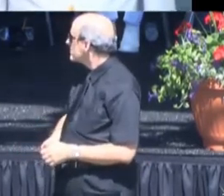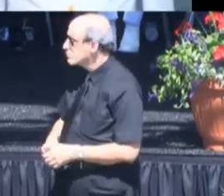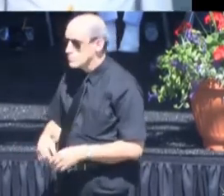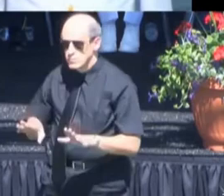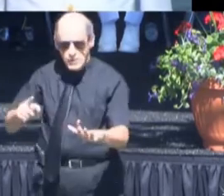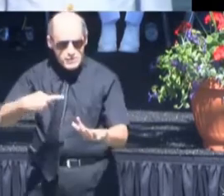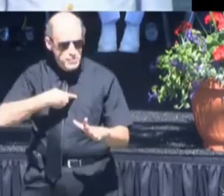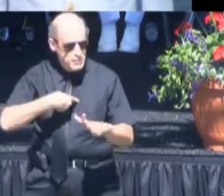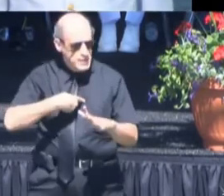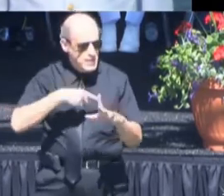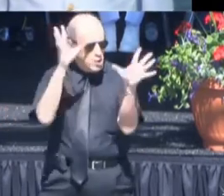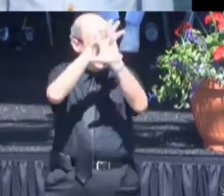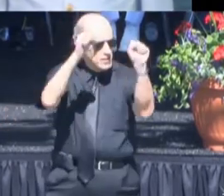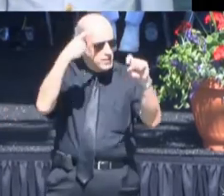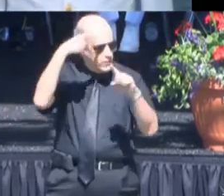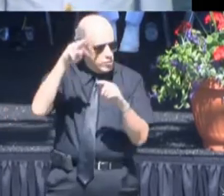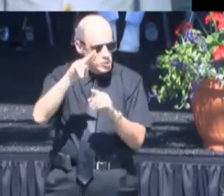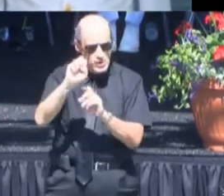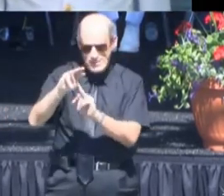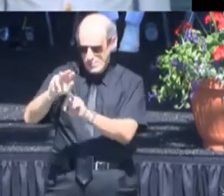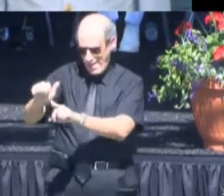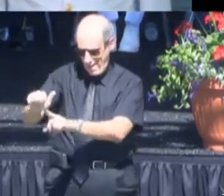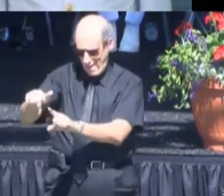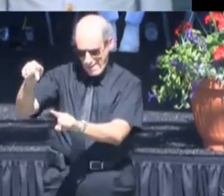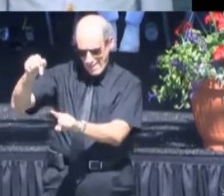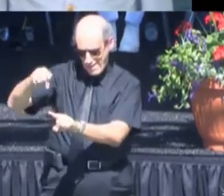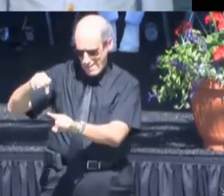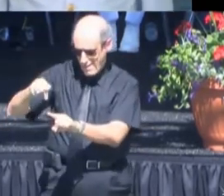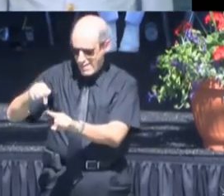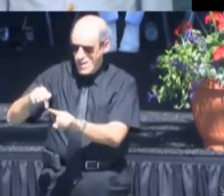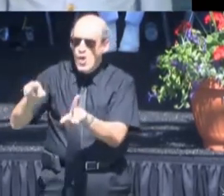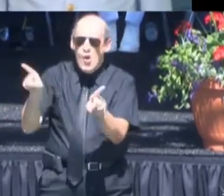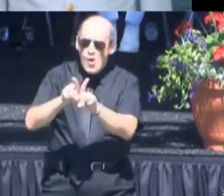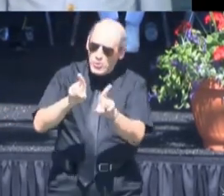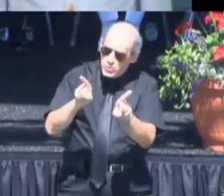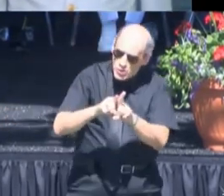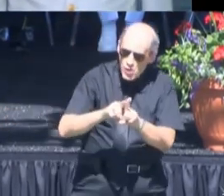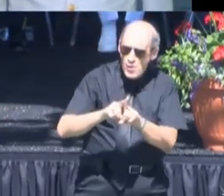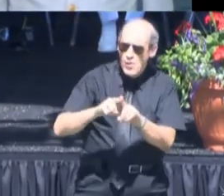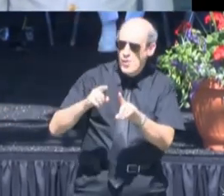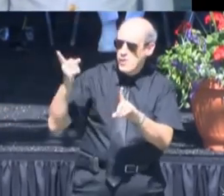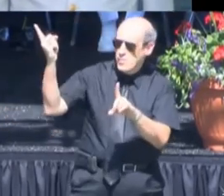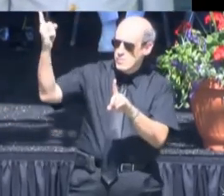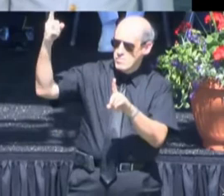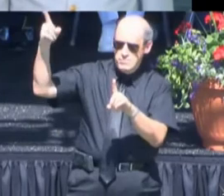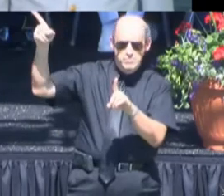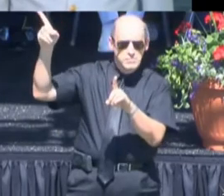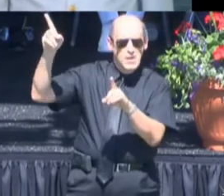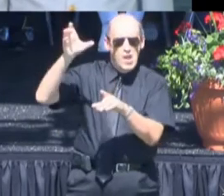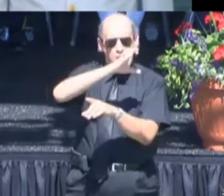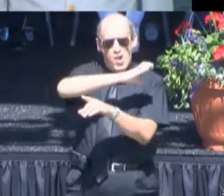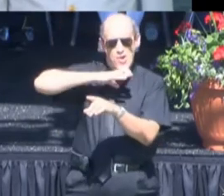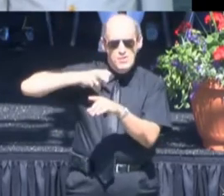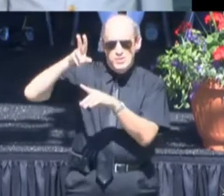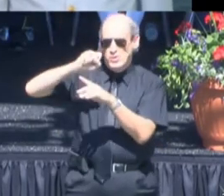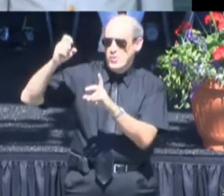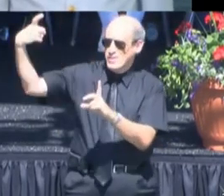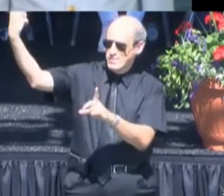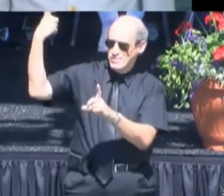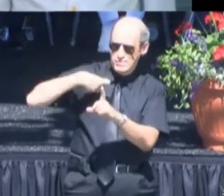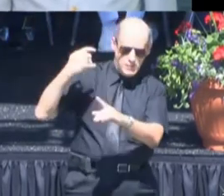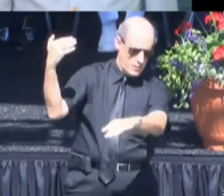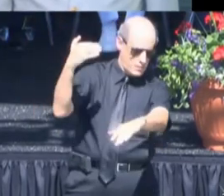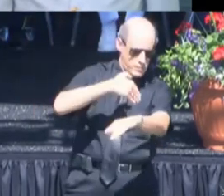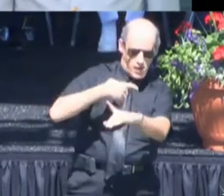As Superintendent of the United States Merchant Marine Academy, and by virtue of the authority vested in me by the Congress of the United States,